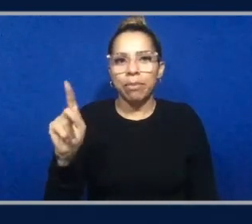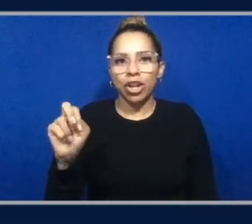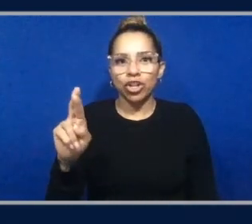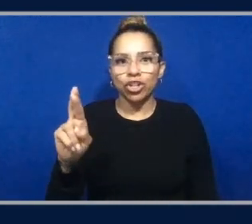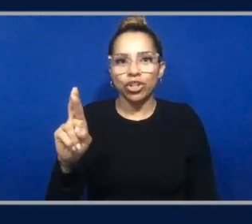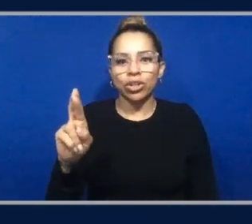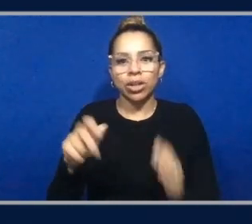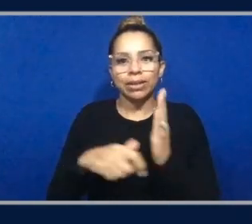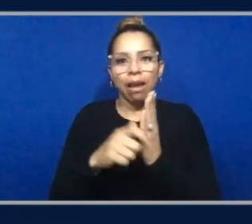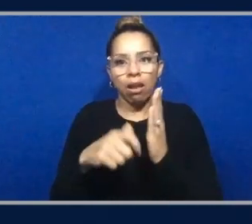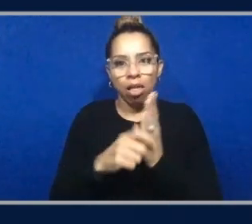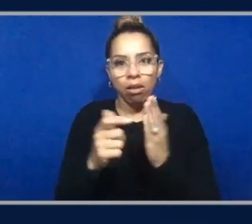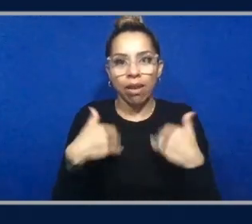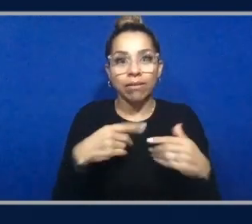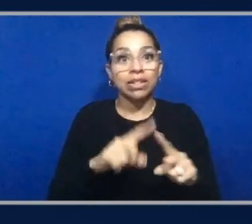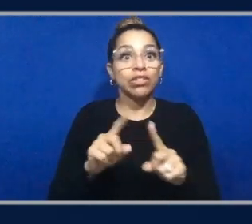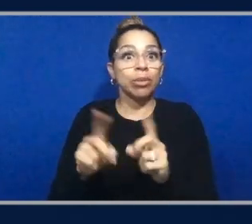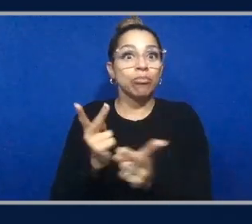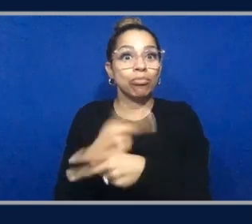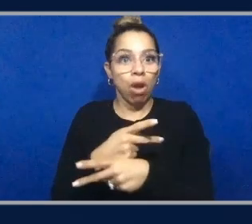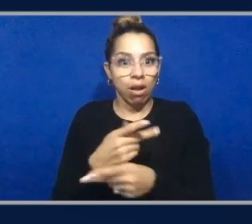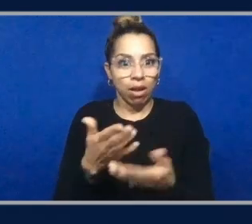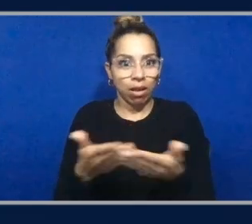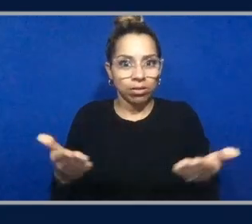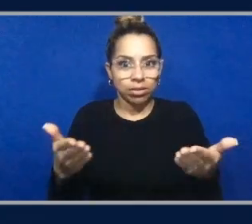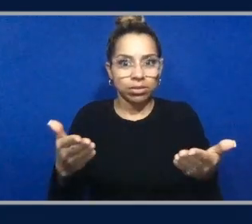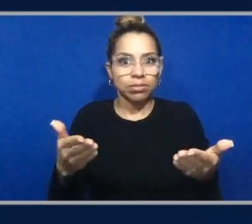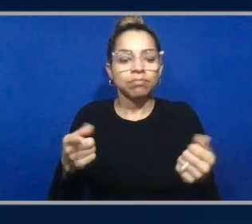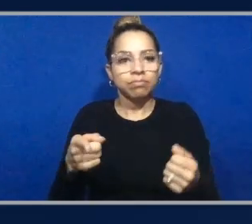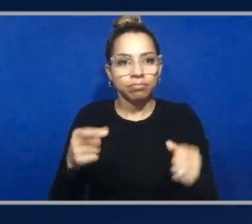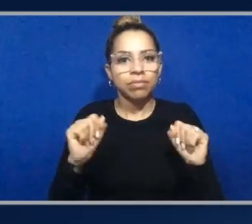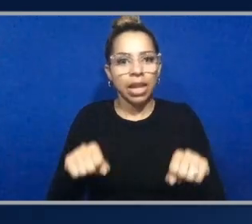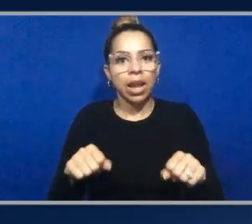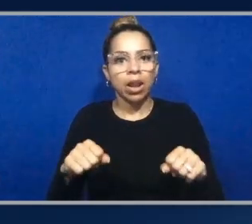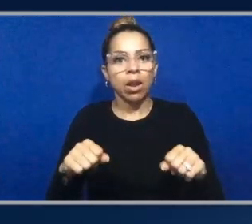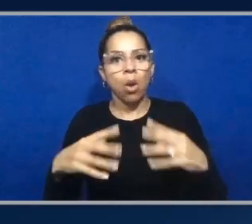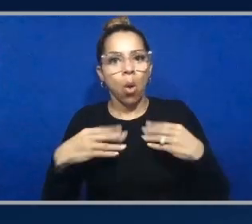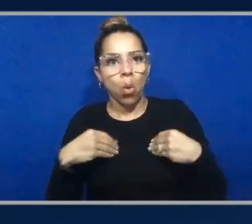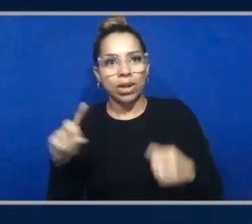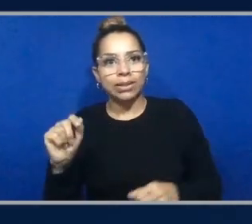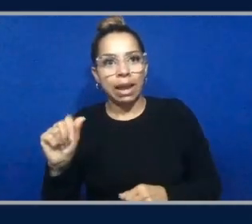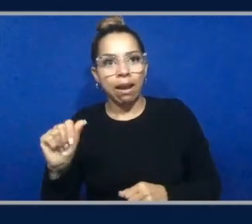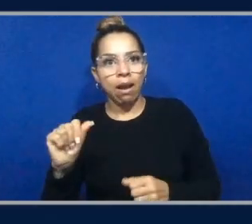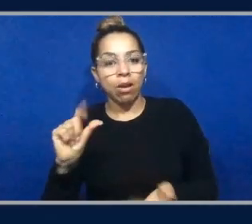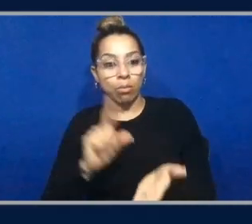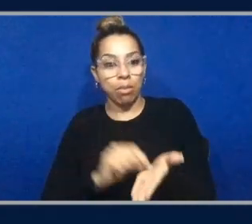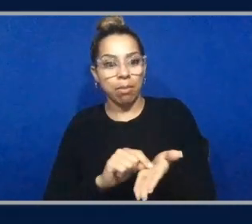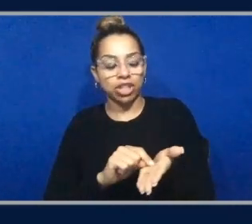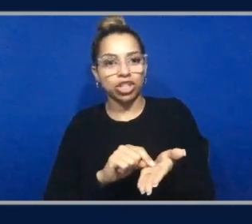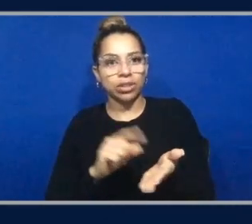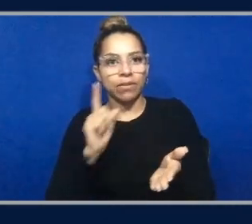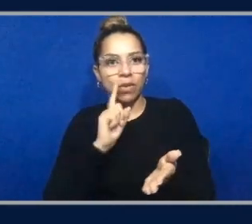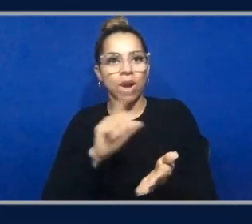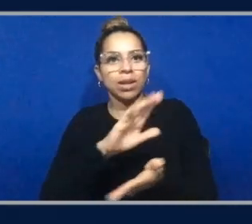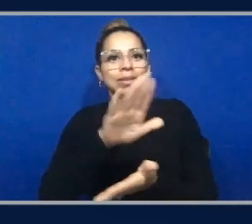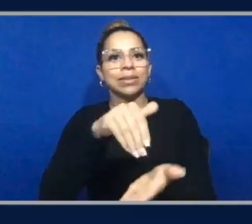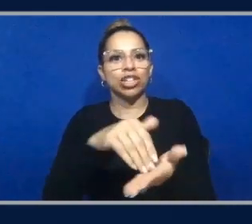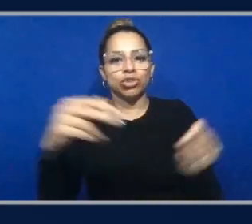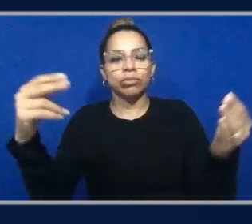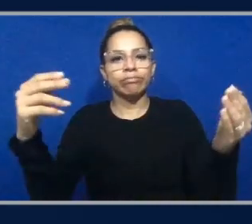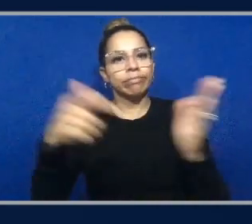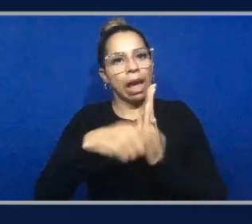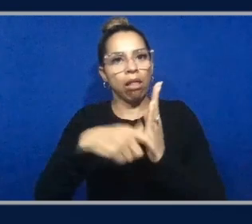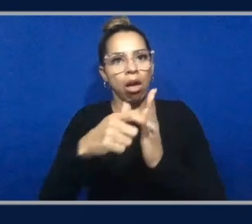is where builders work, to own data and to publish it to a central catalog so that other people and other teams, other projects